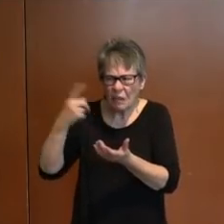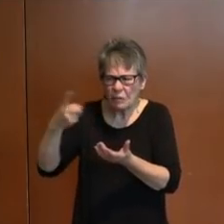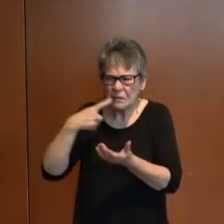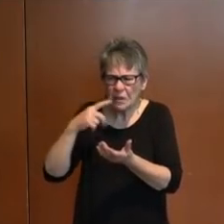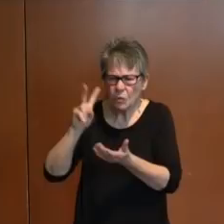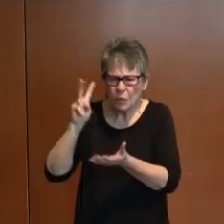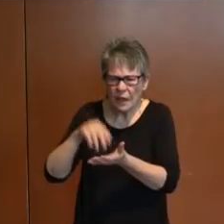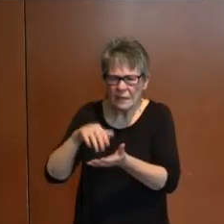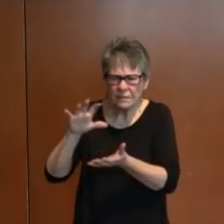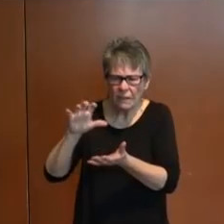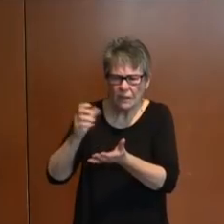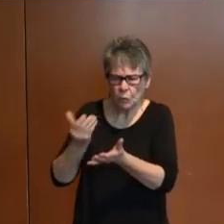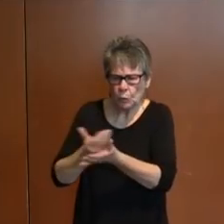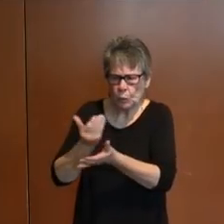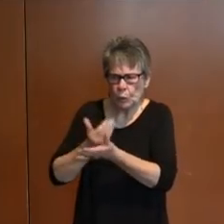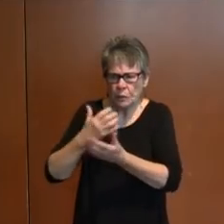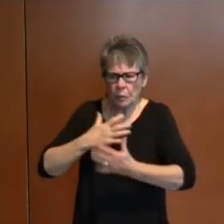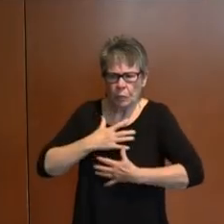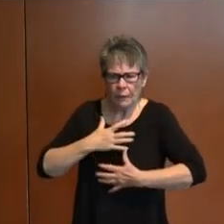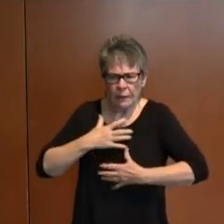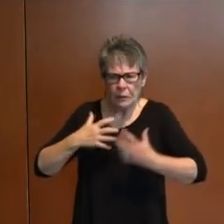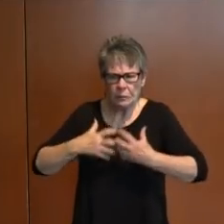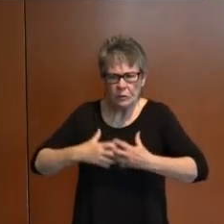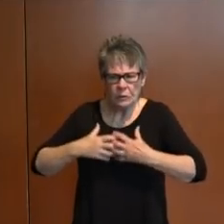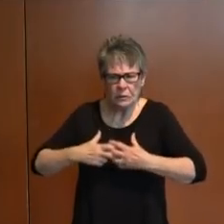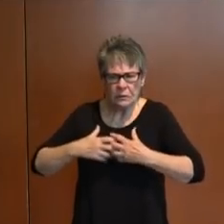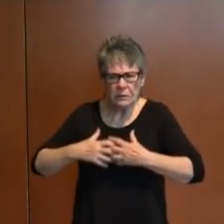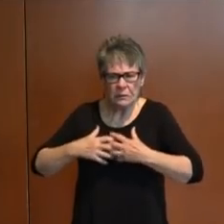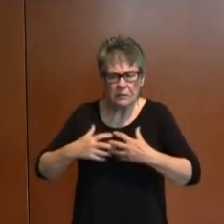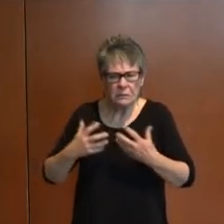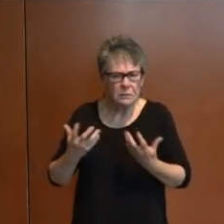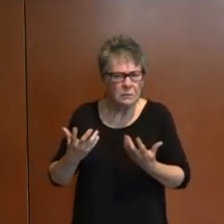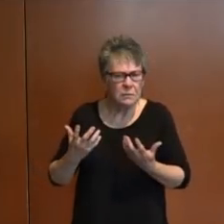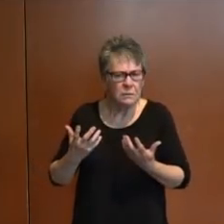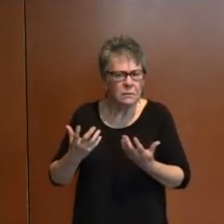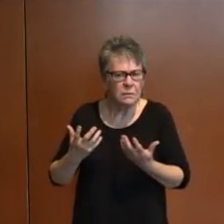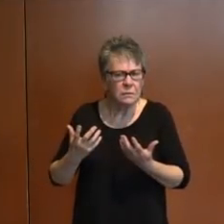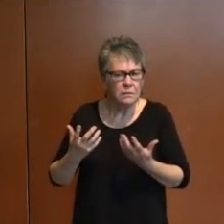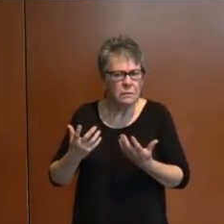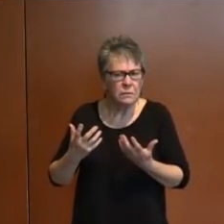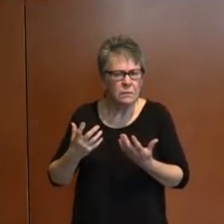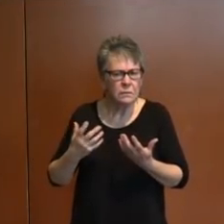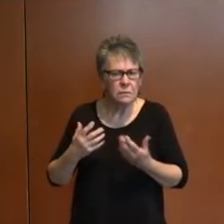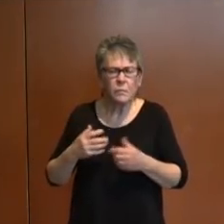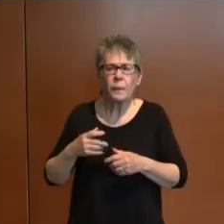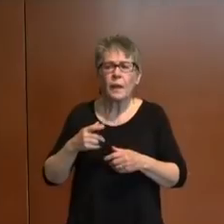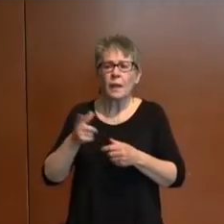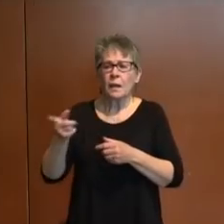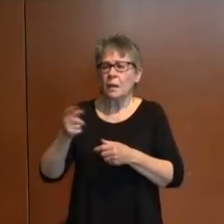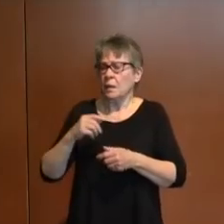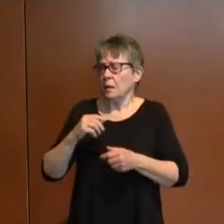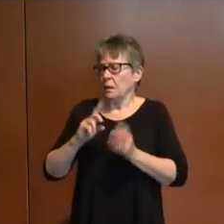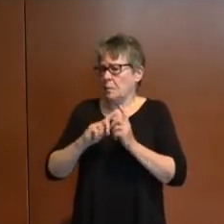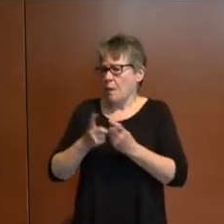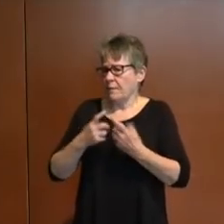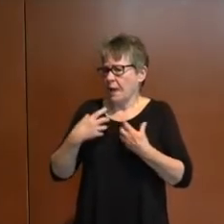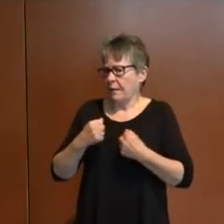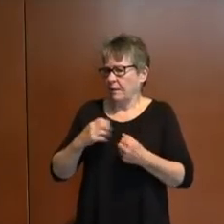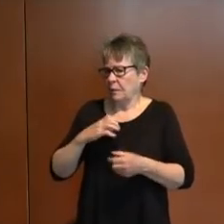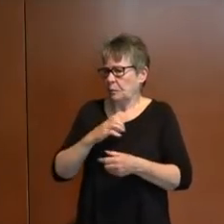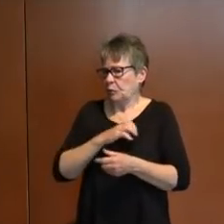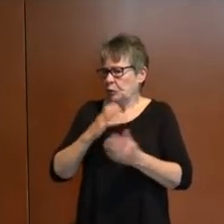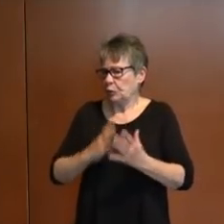be in you and Dr. Tan's neck of the woods, so please jump in. Yeah, I want to start with perhaps the most